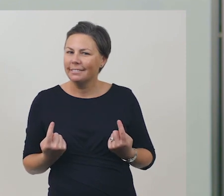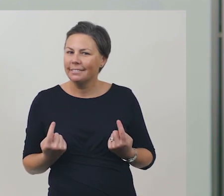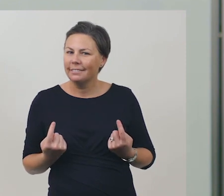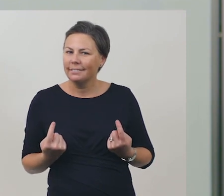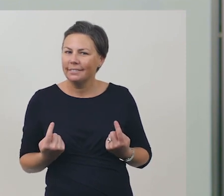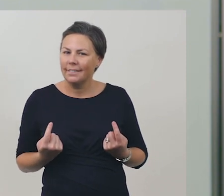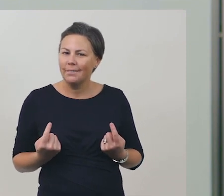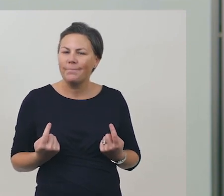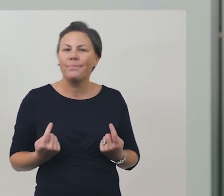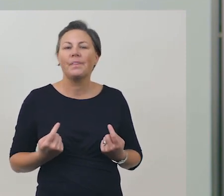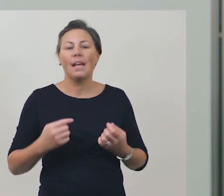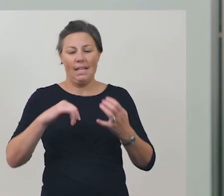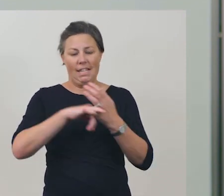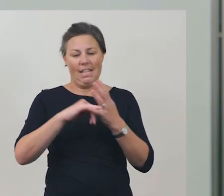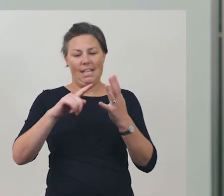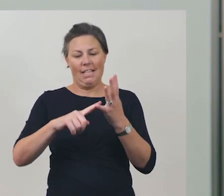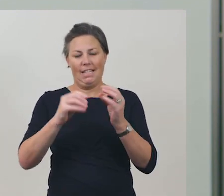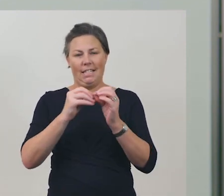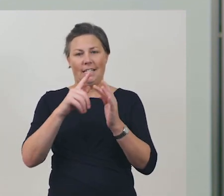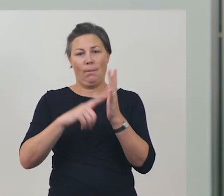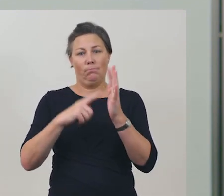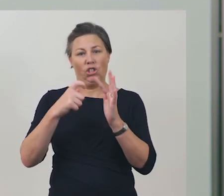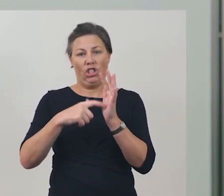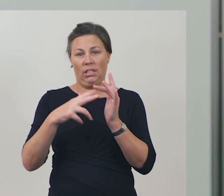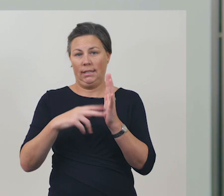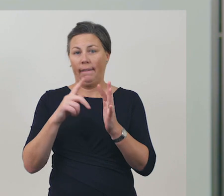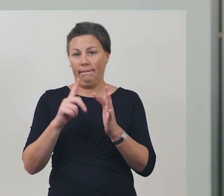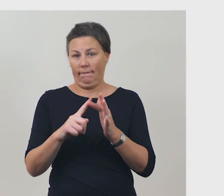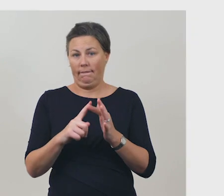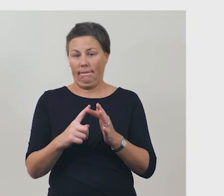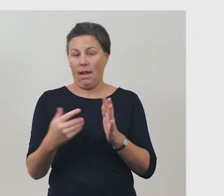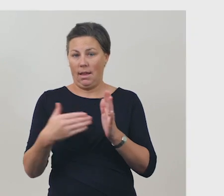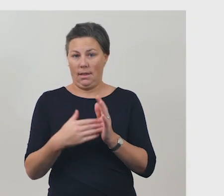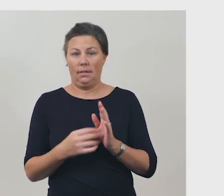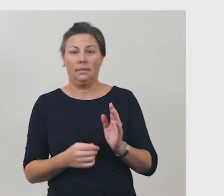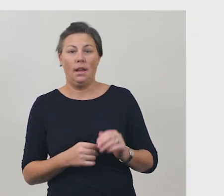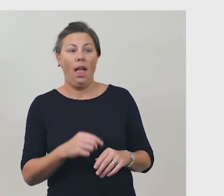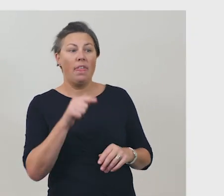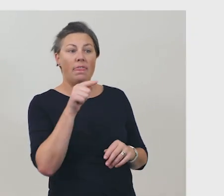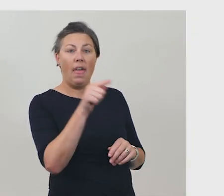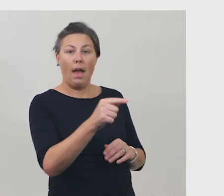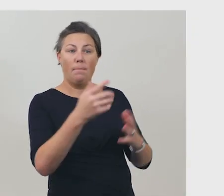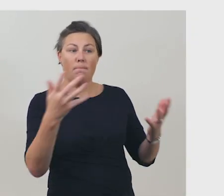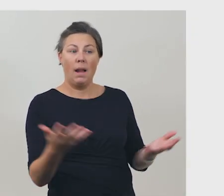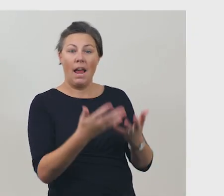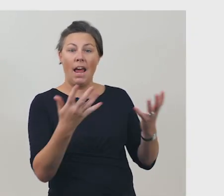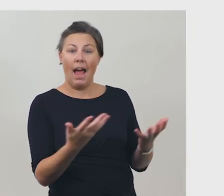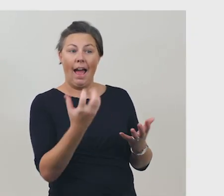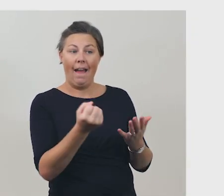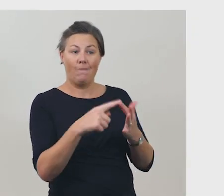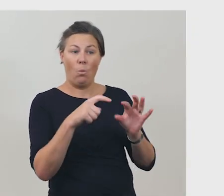use subjective language to describe the playground? For example, the playground has exciting